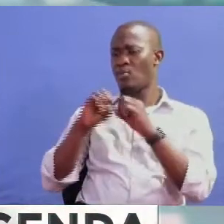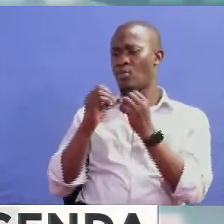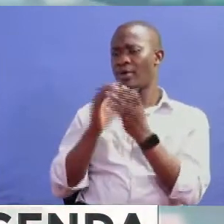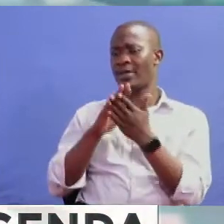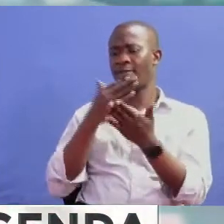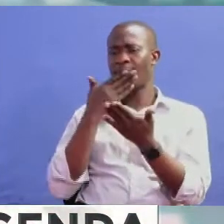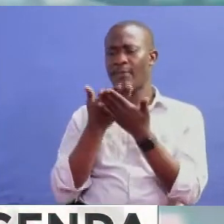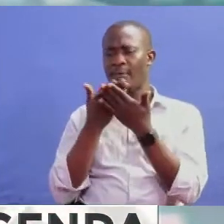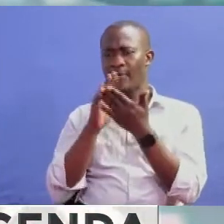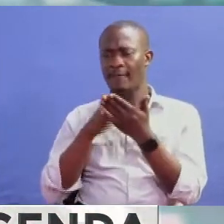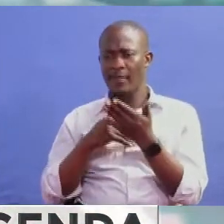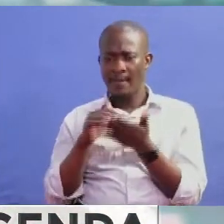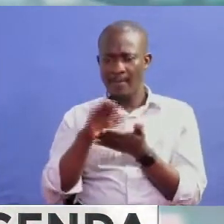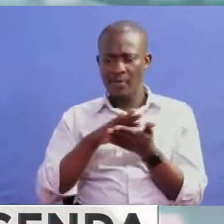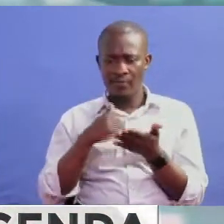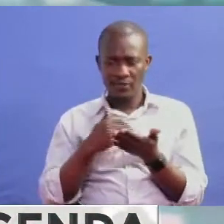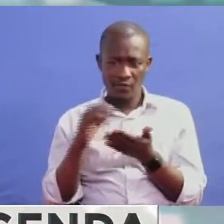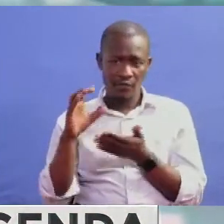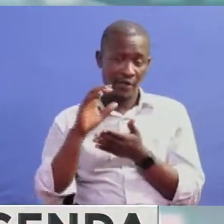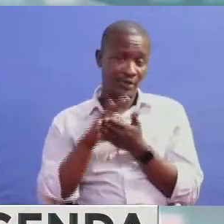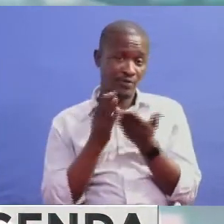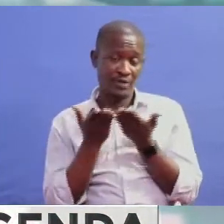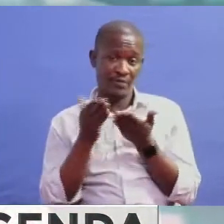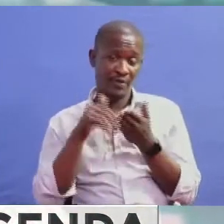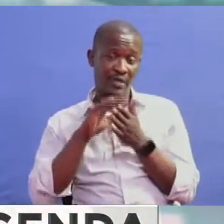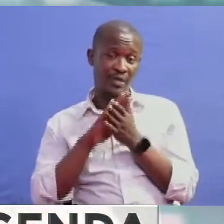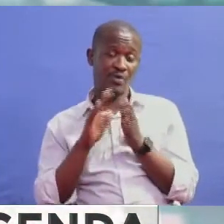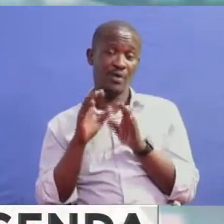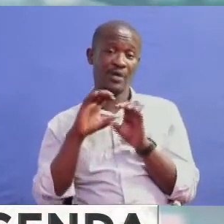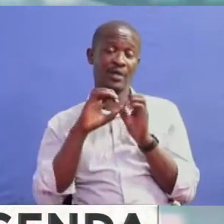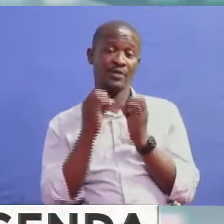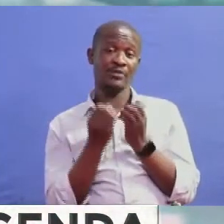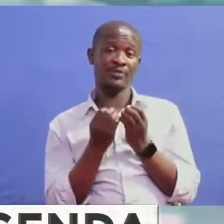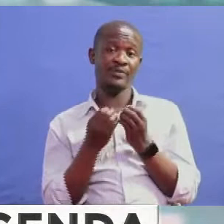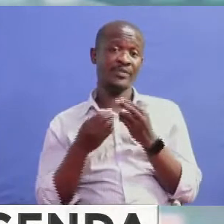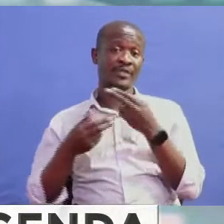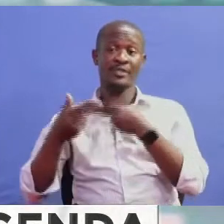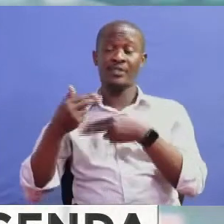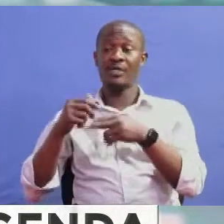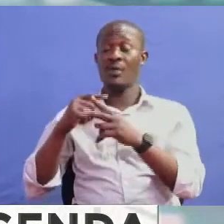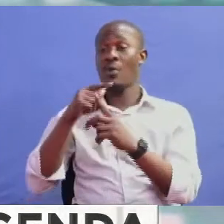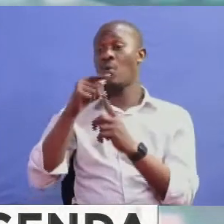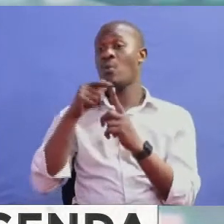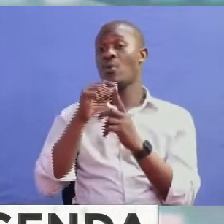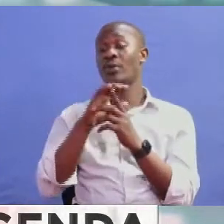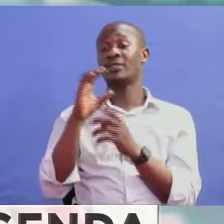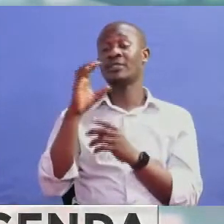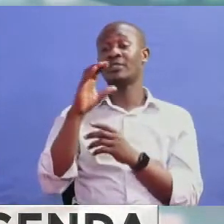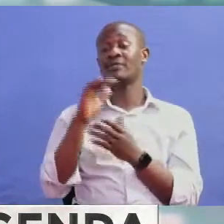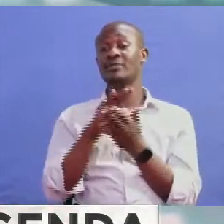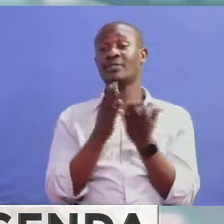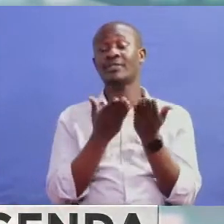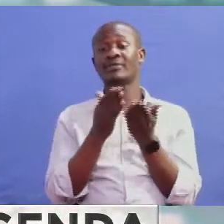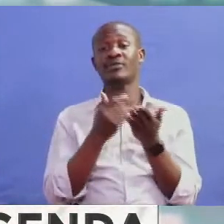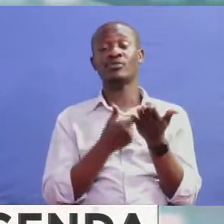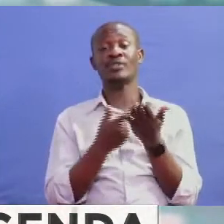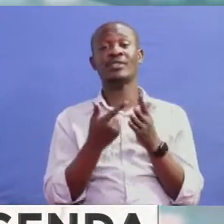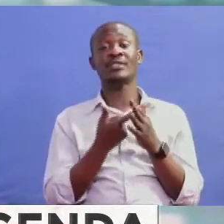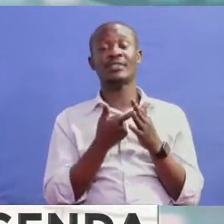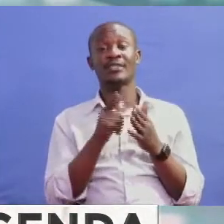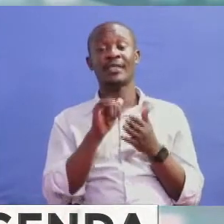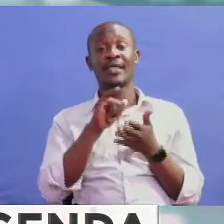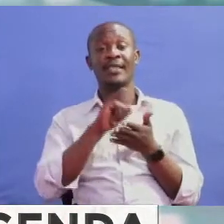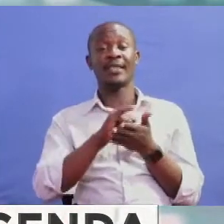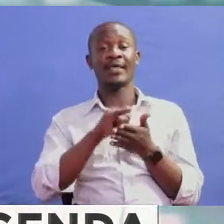the place of customer service in the organization. Historically, when Customer Service Week began, that